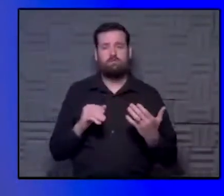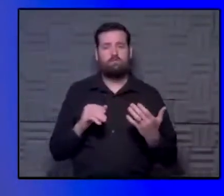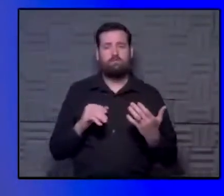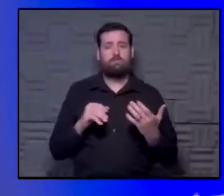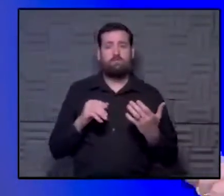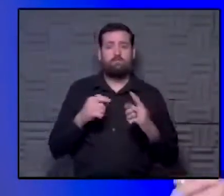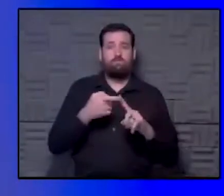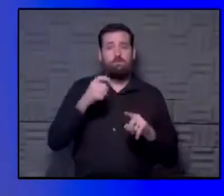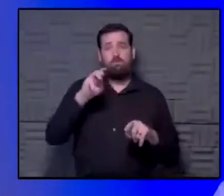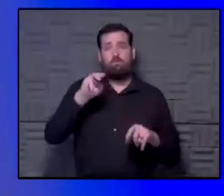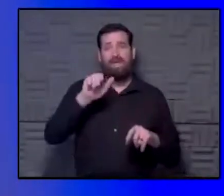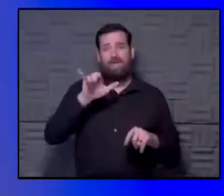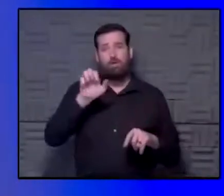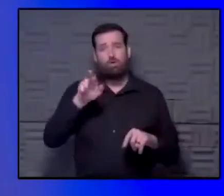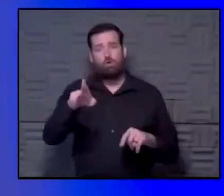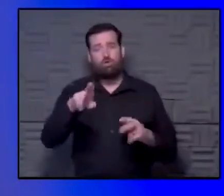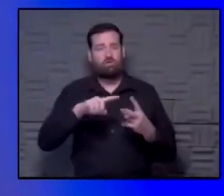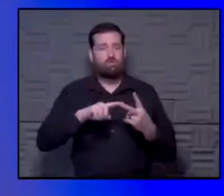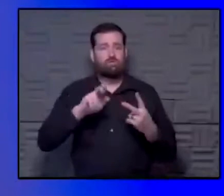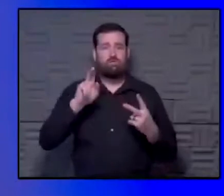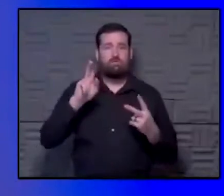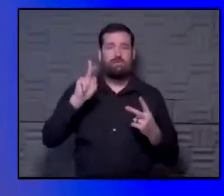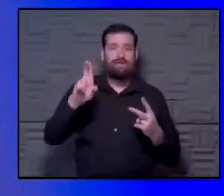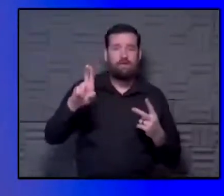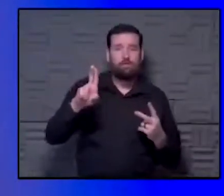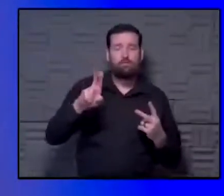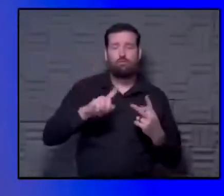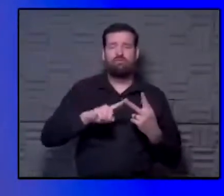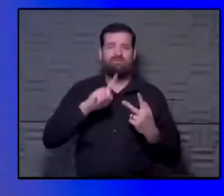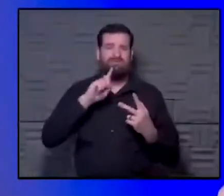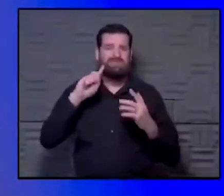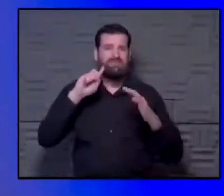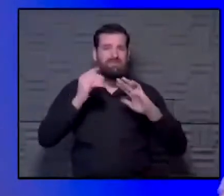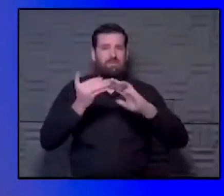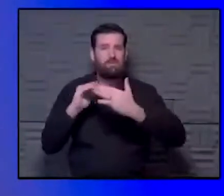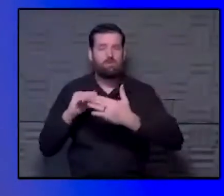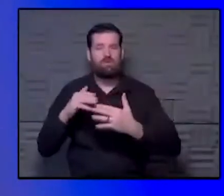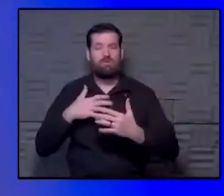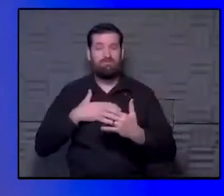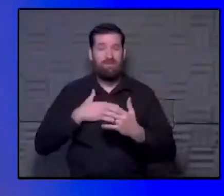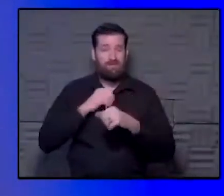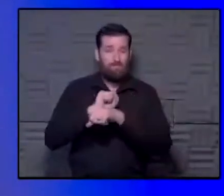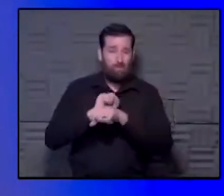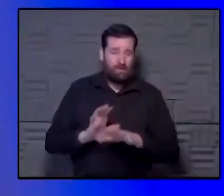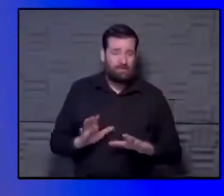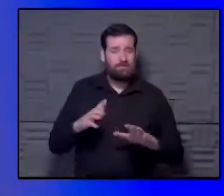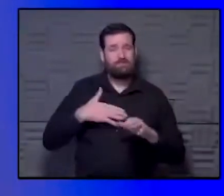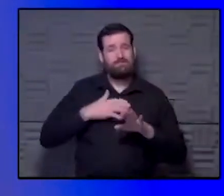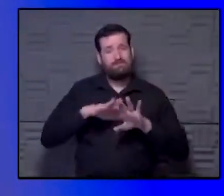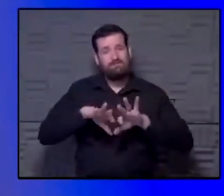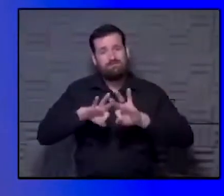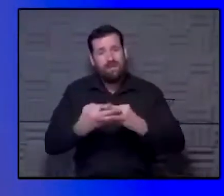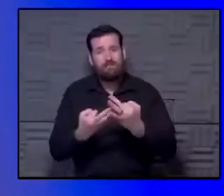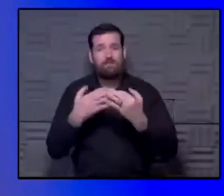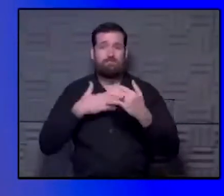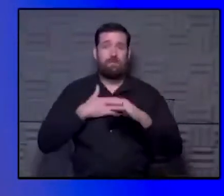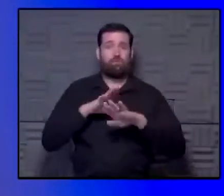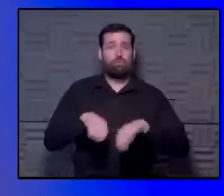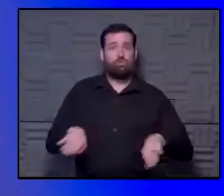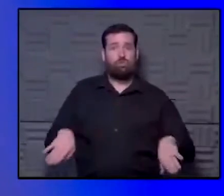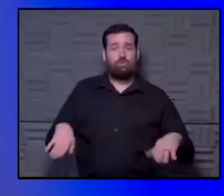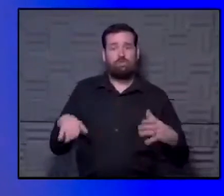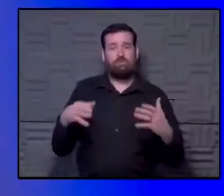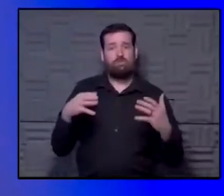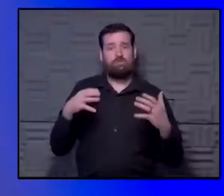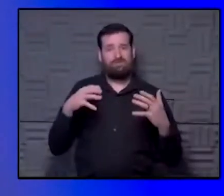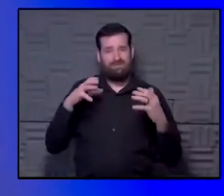the mayor, KU, the deaf community, my employees, my family, my children. And if we can